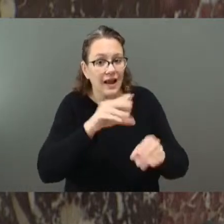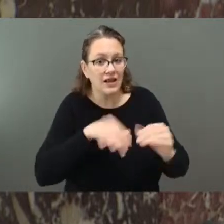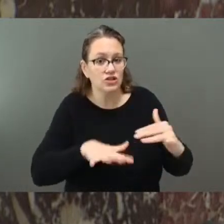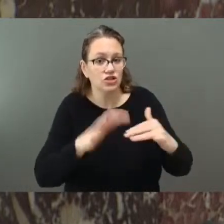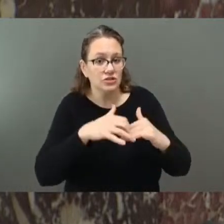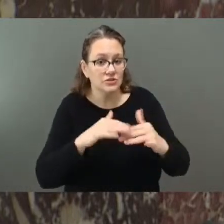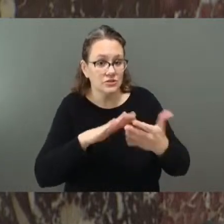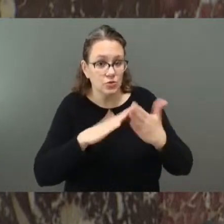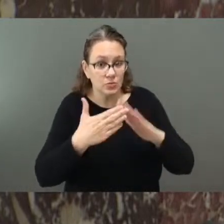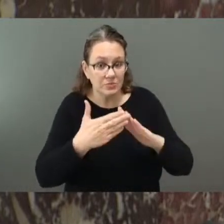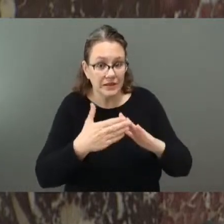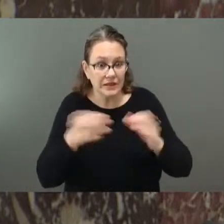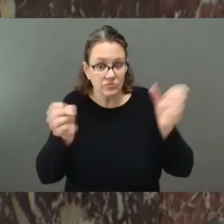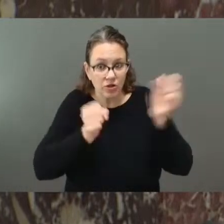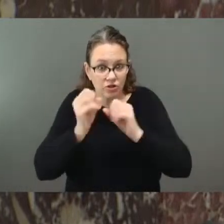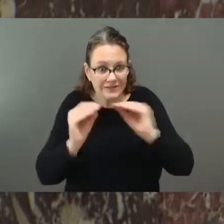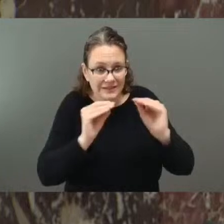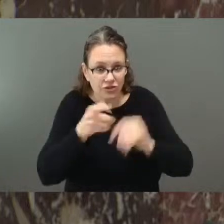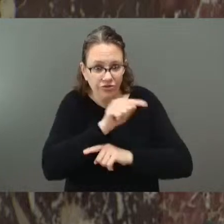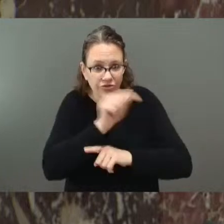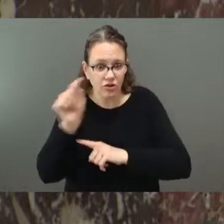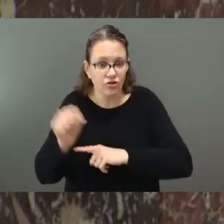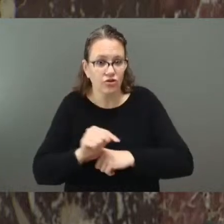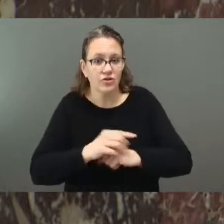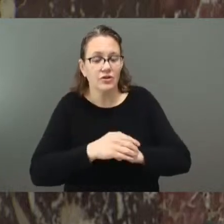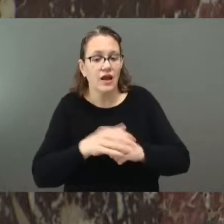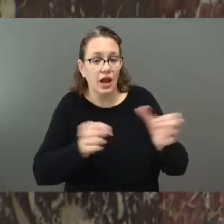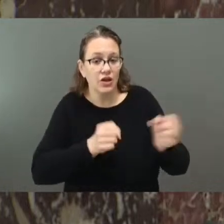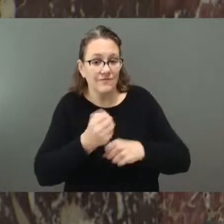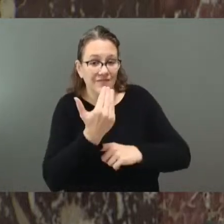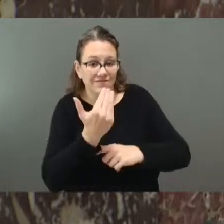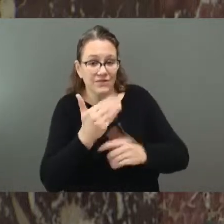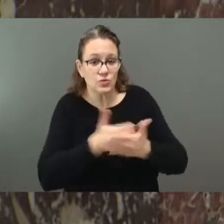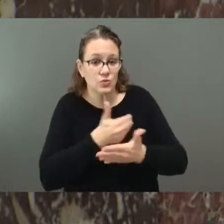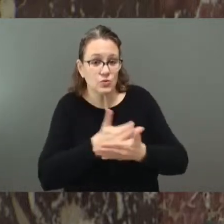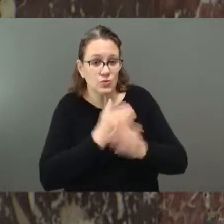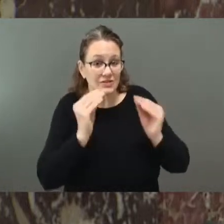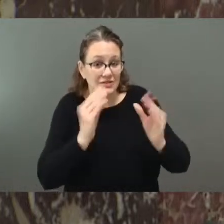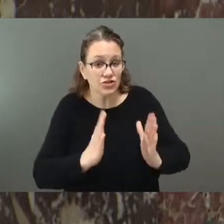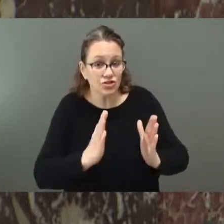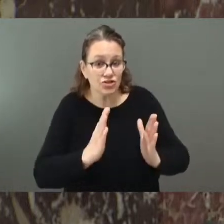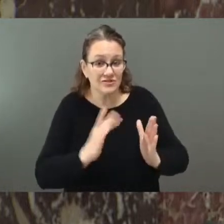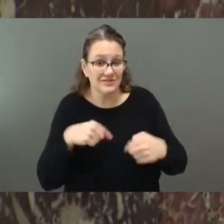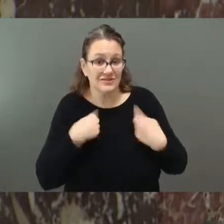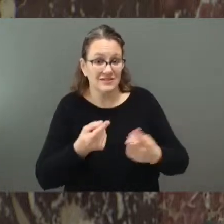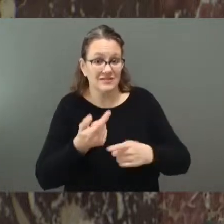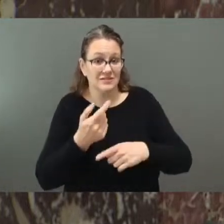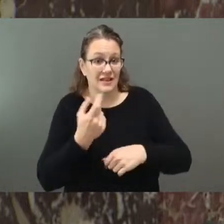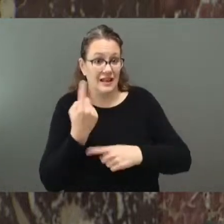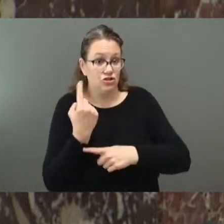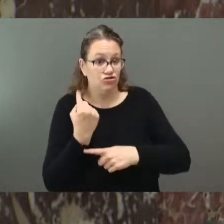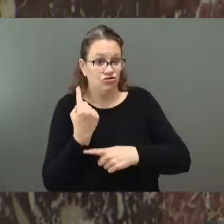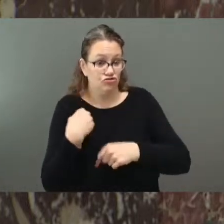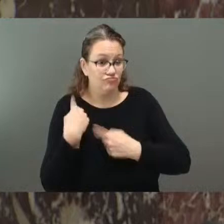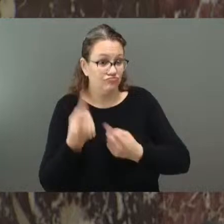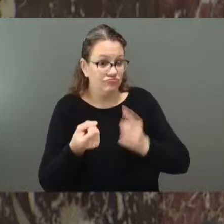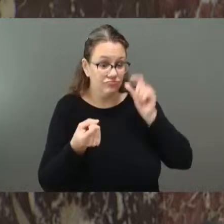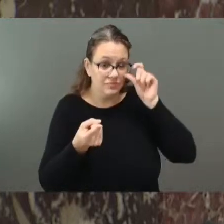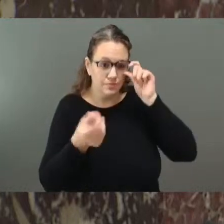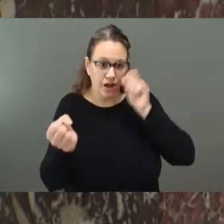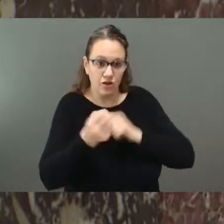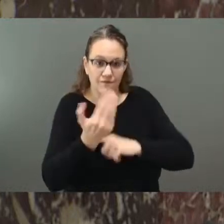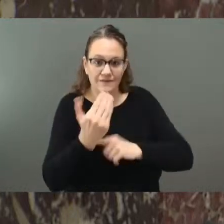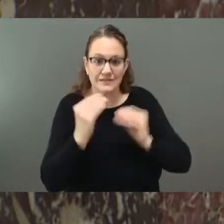able to hire 15 new teachers just in the last year, Mr. Speaker. I completely understand